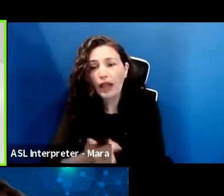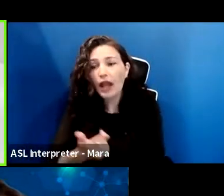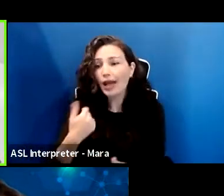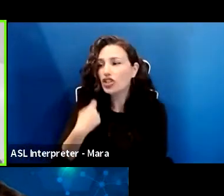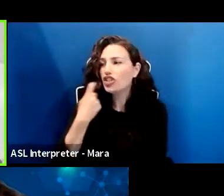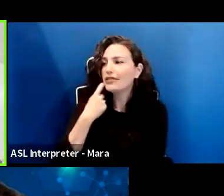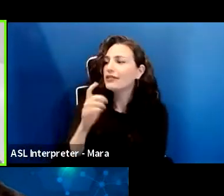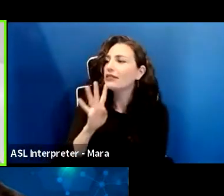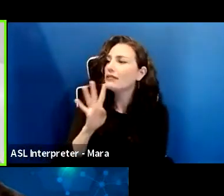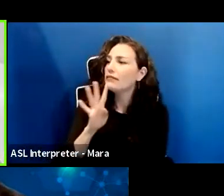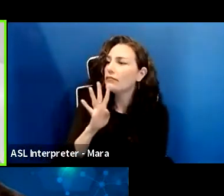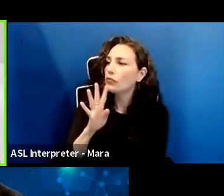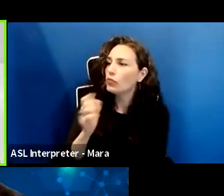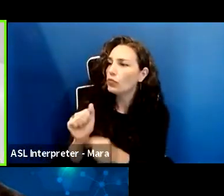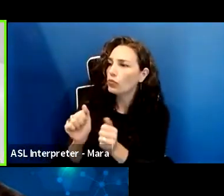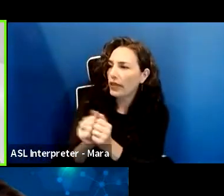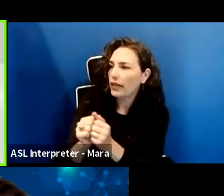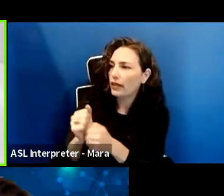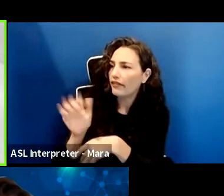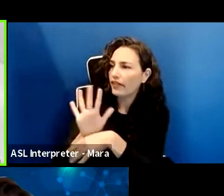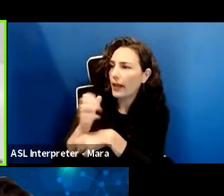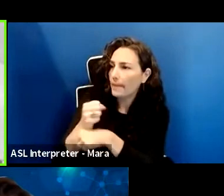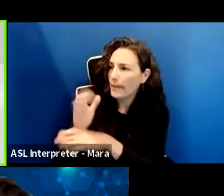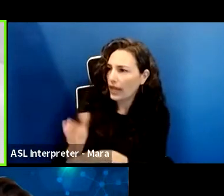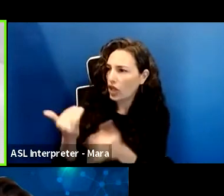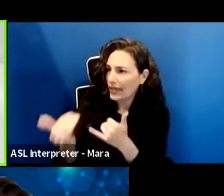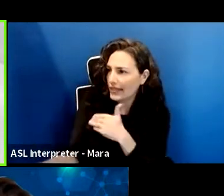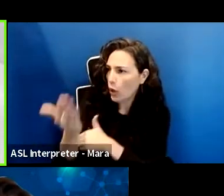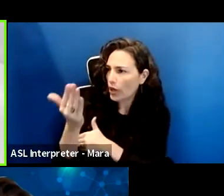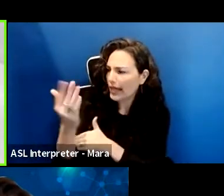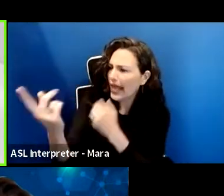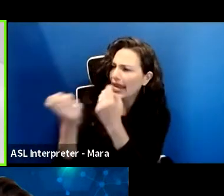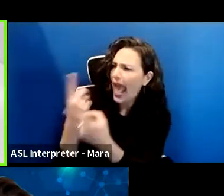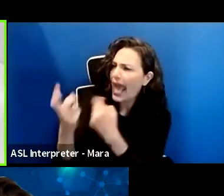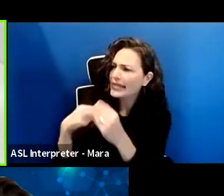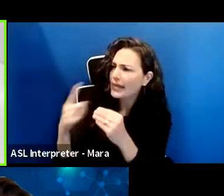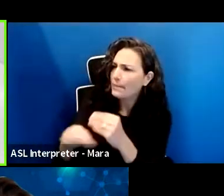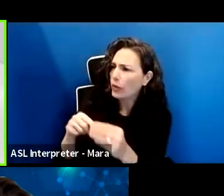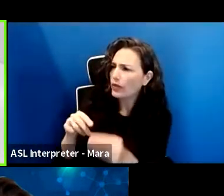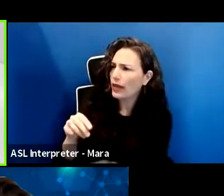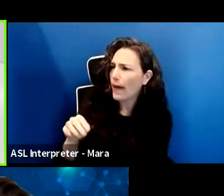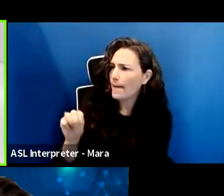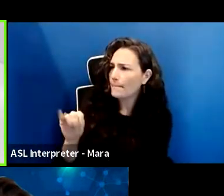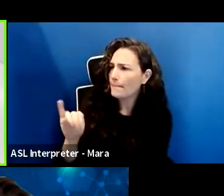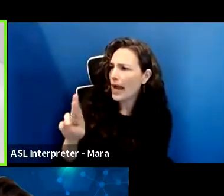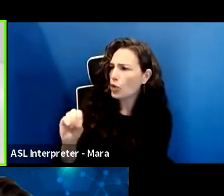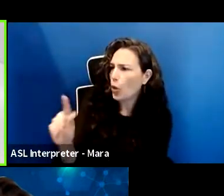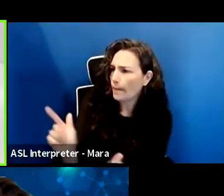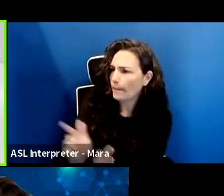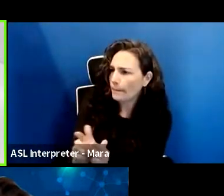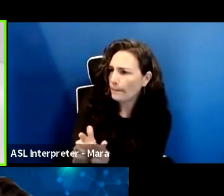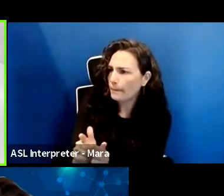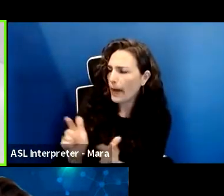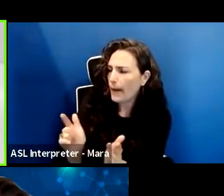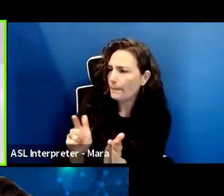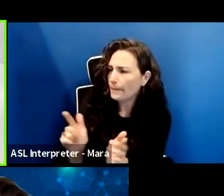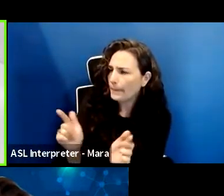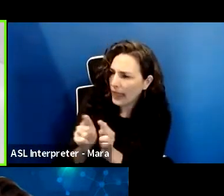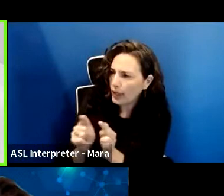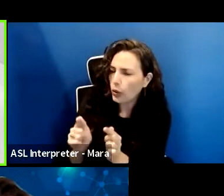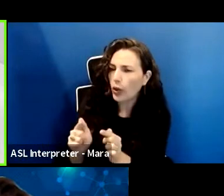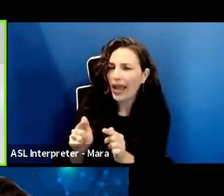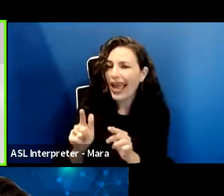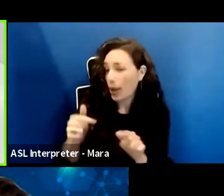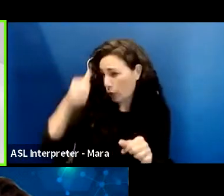morning, and he had specific questions about the micro. And it does work a little bit differently, the signatory process, because